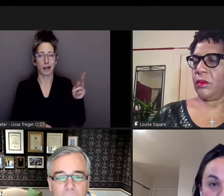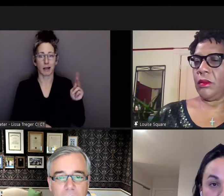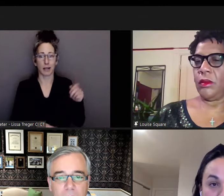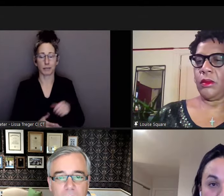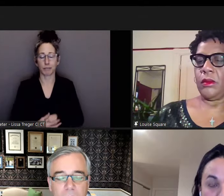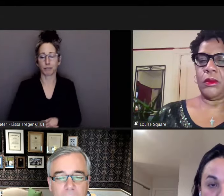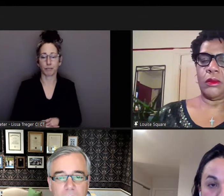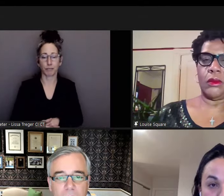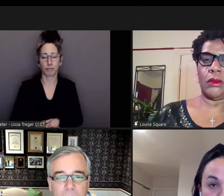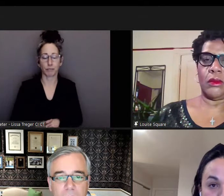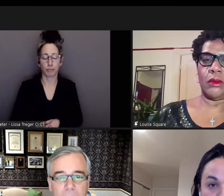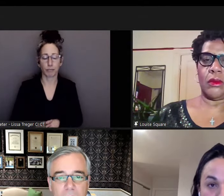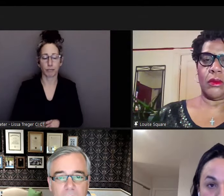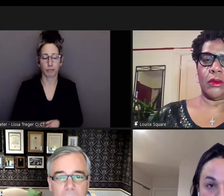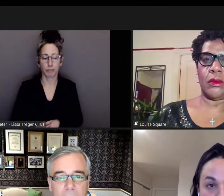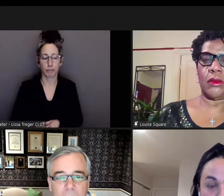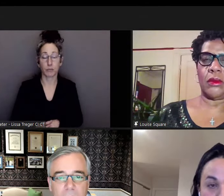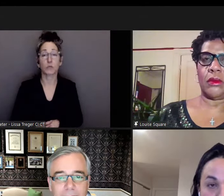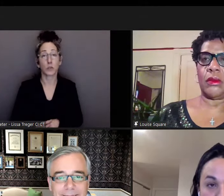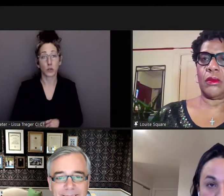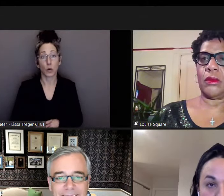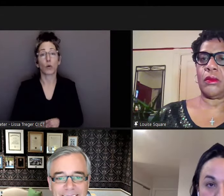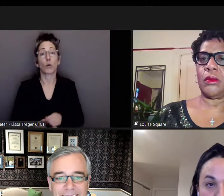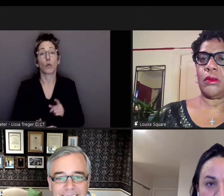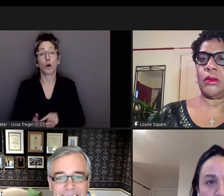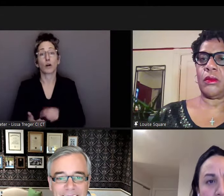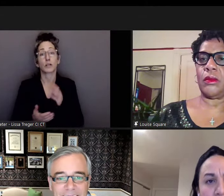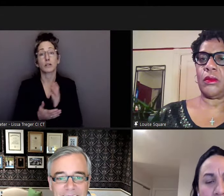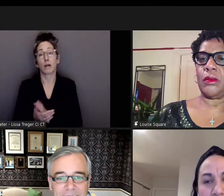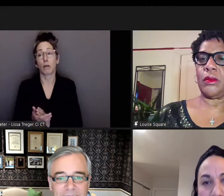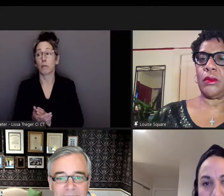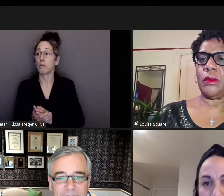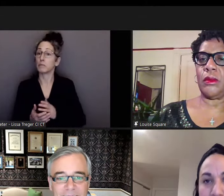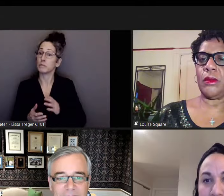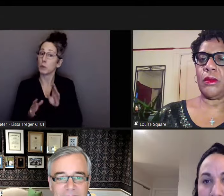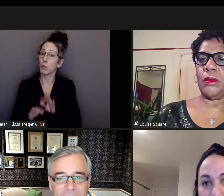and don'ts for people who are going to get vaccinated.